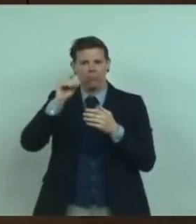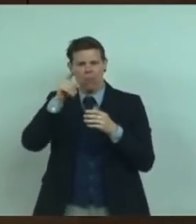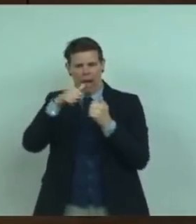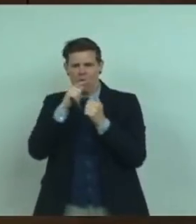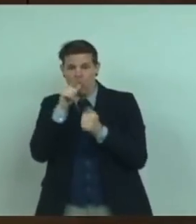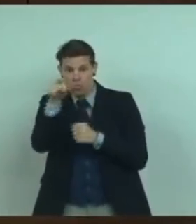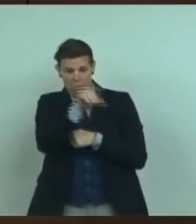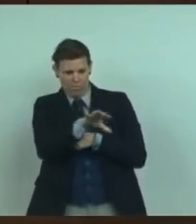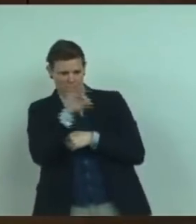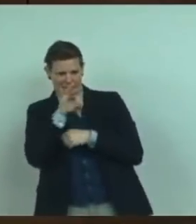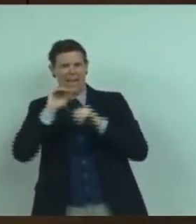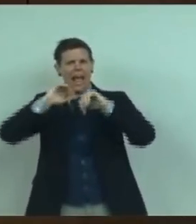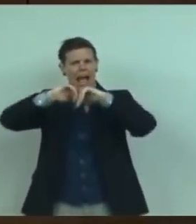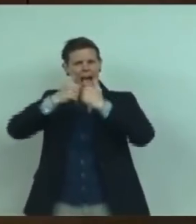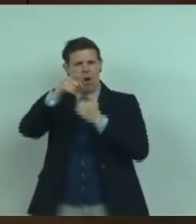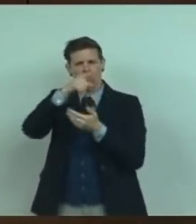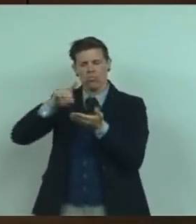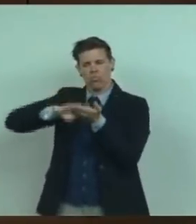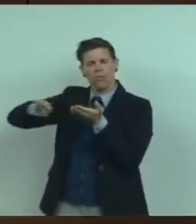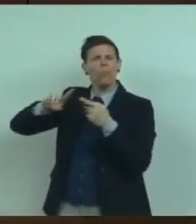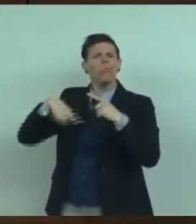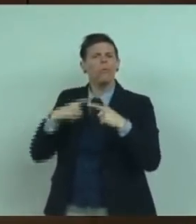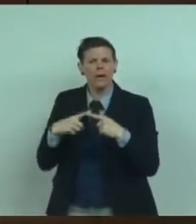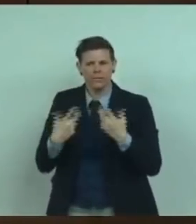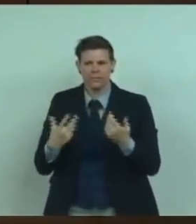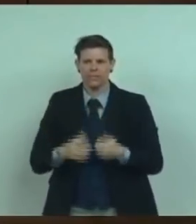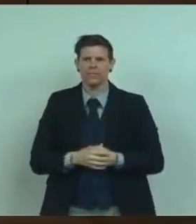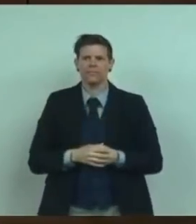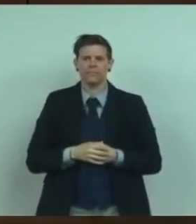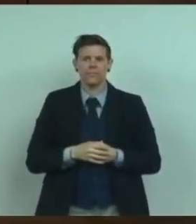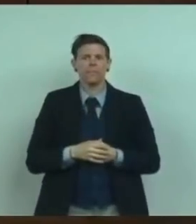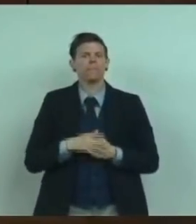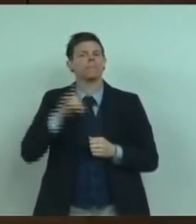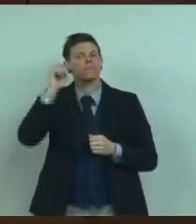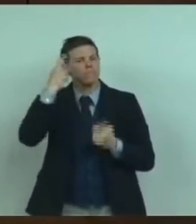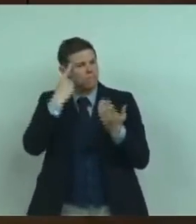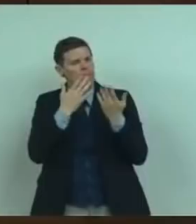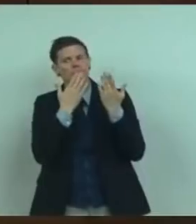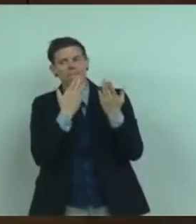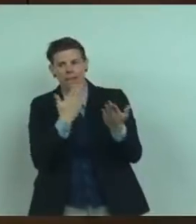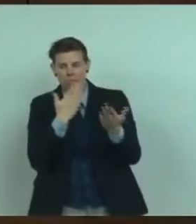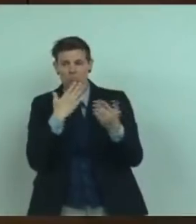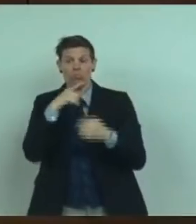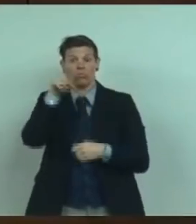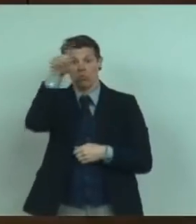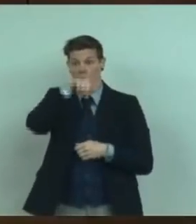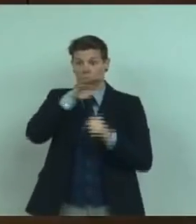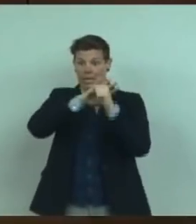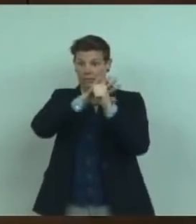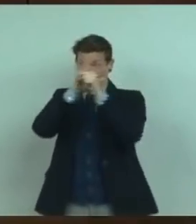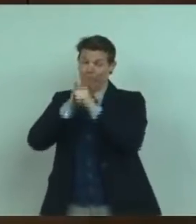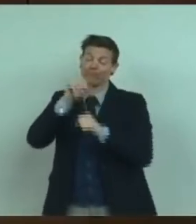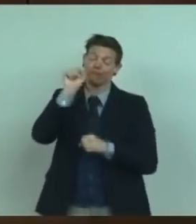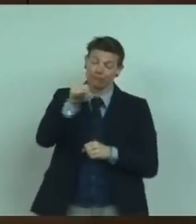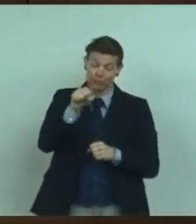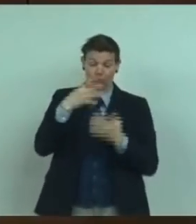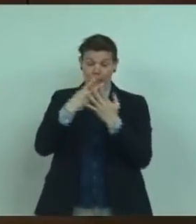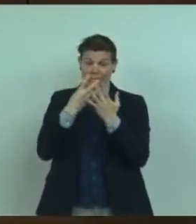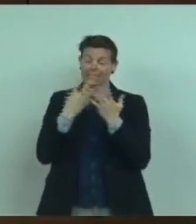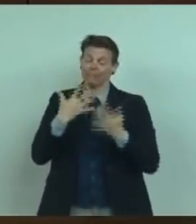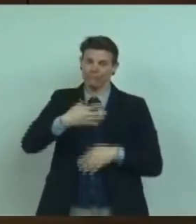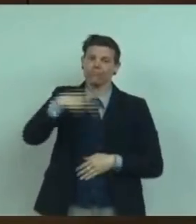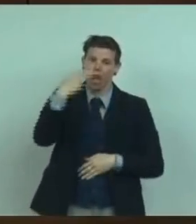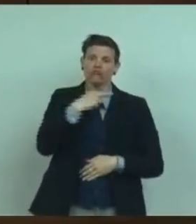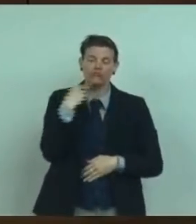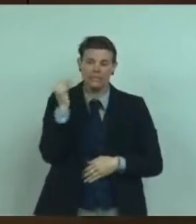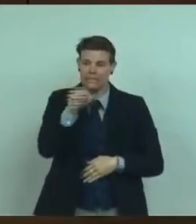we think they're high risk because you've got people in close quarters and you've got folks who have to deliver food and supplies.